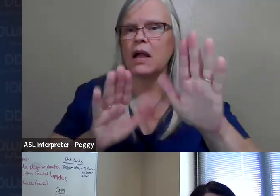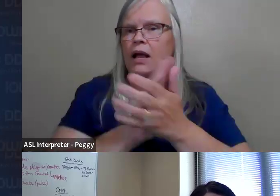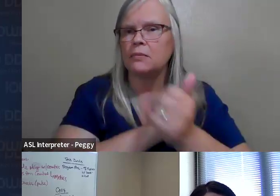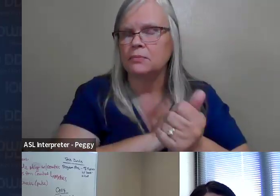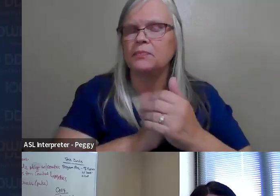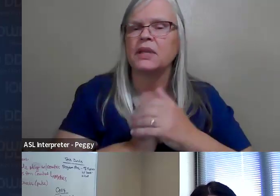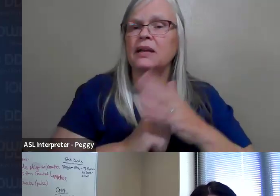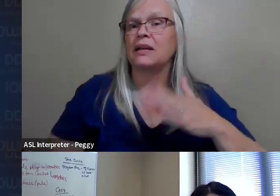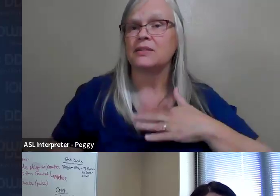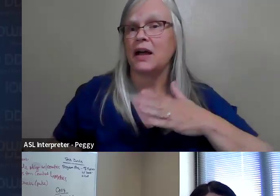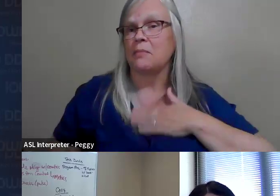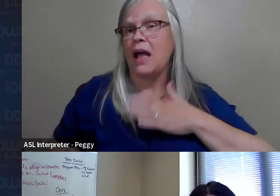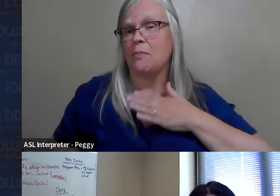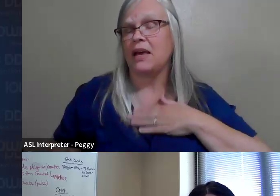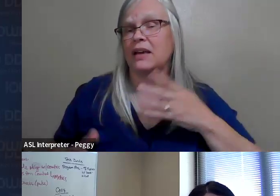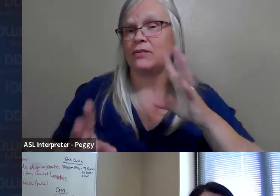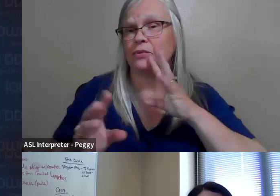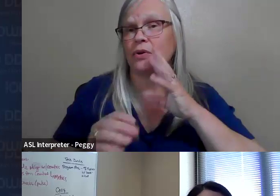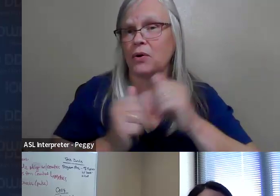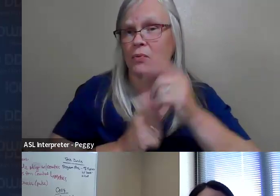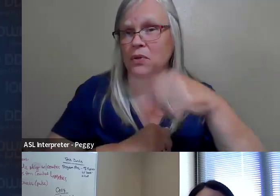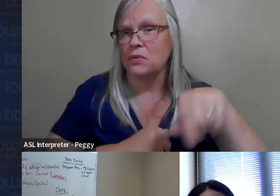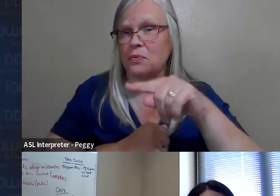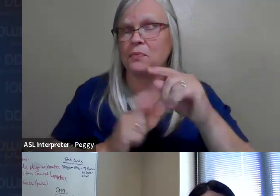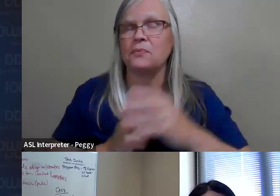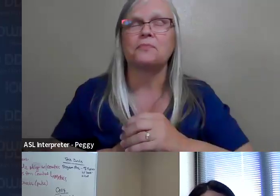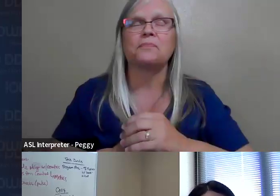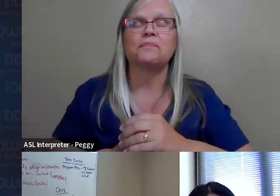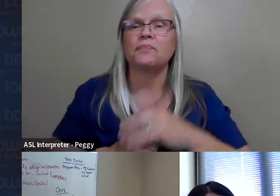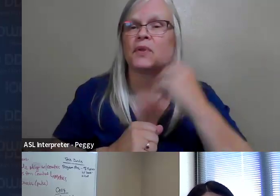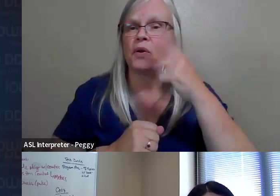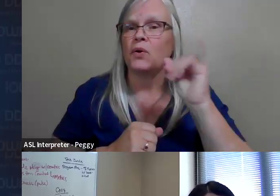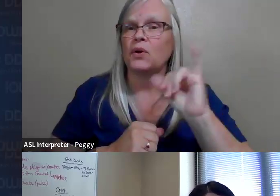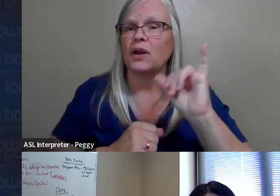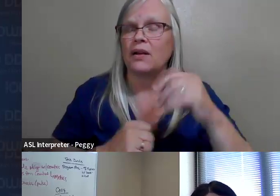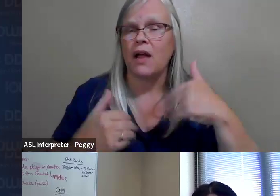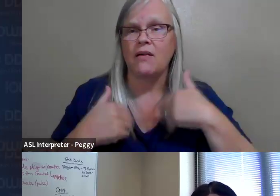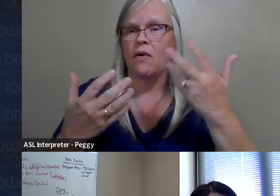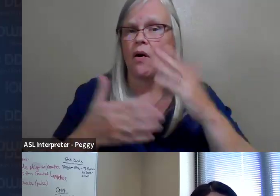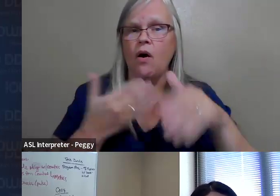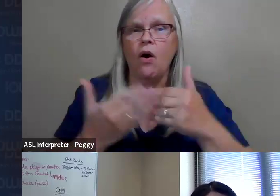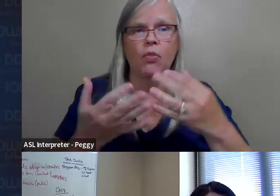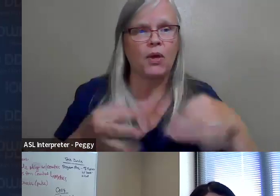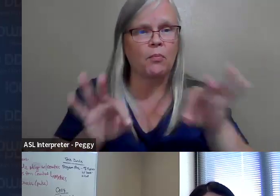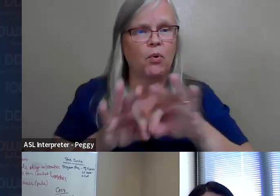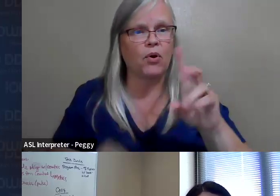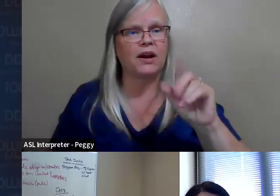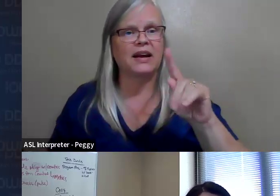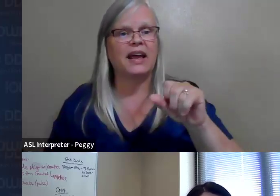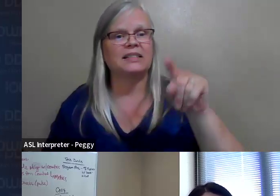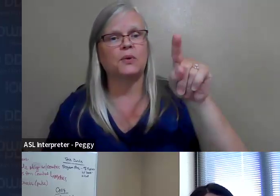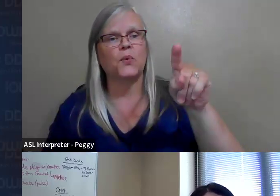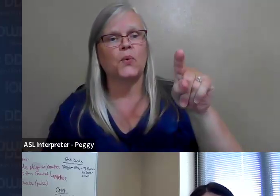very happy to be able to talk with you folks. Looks like we already have all the important dates that kind of need to